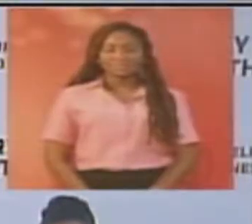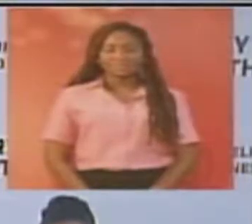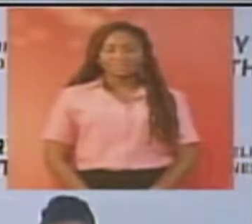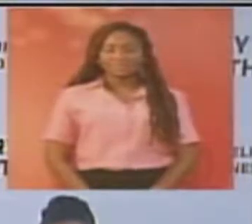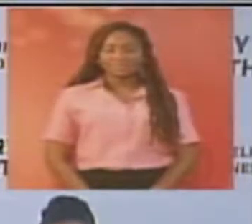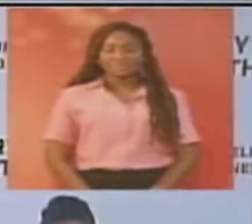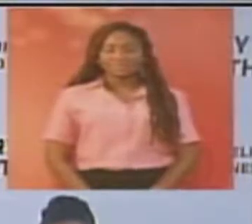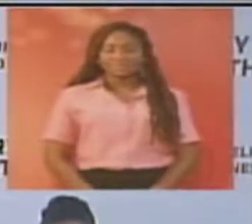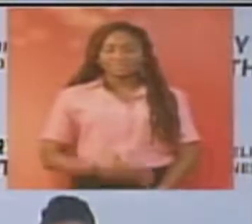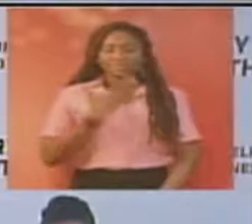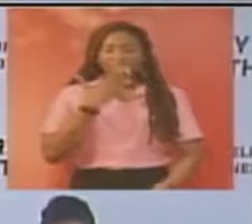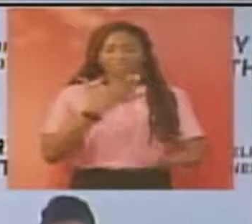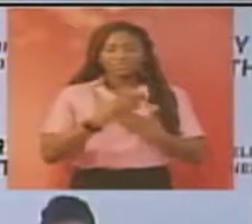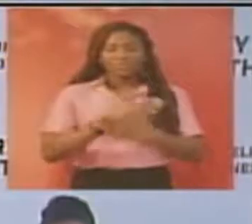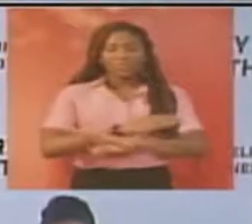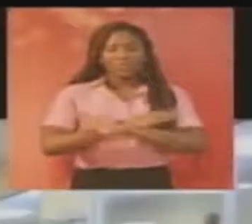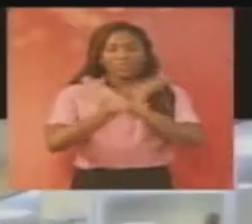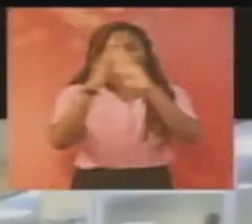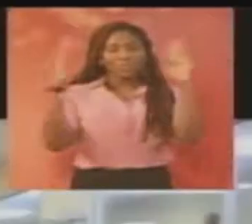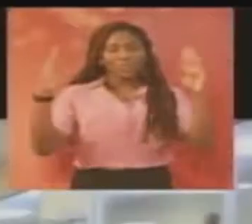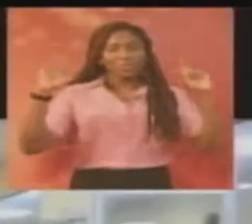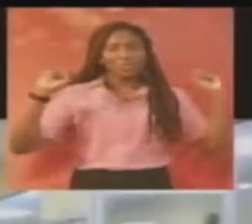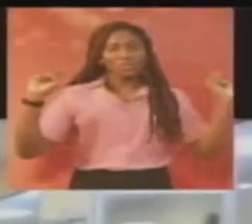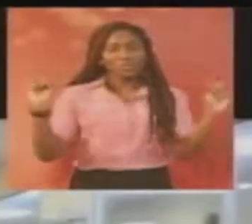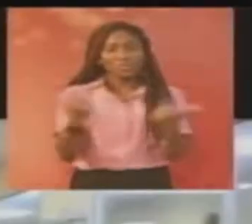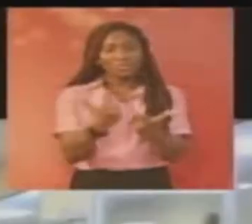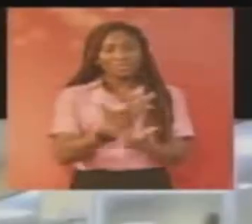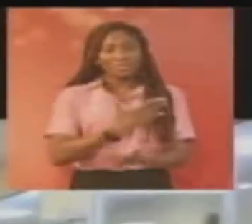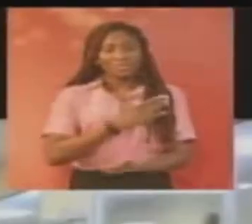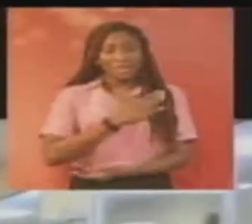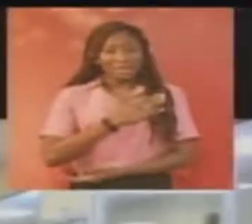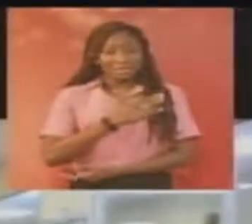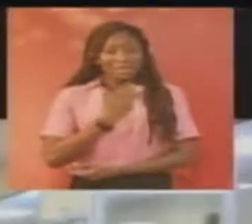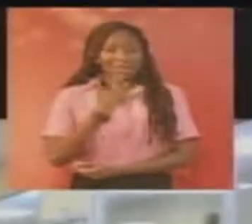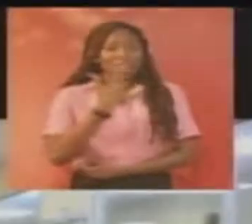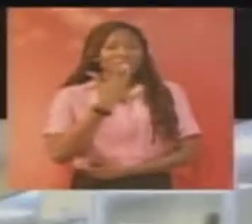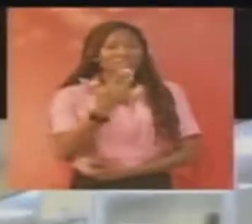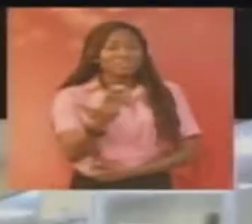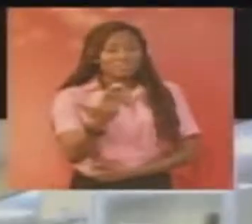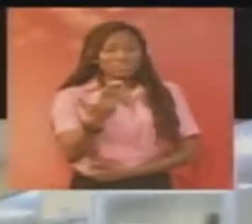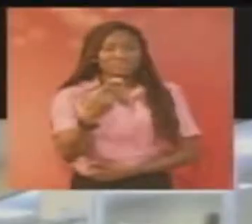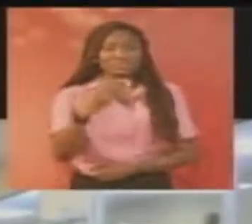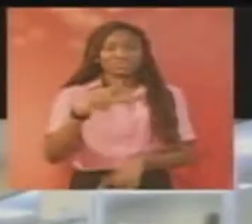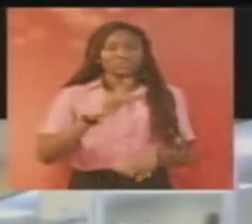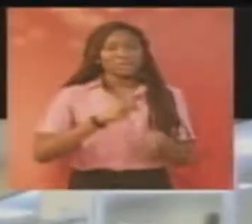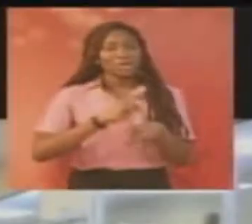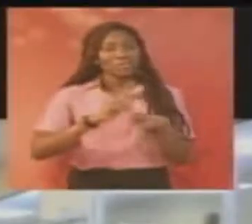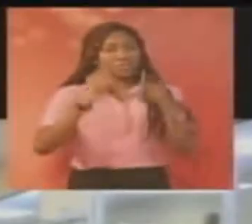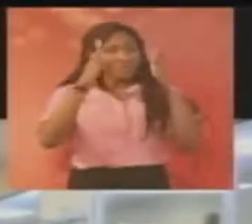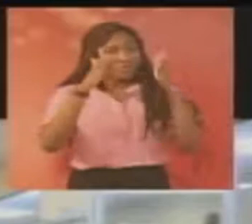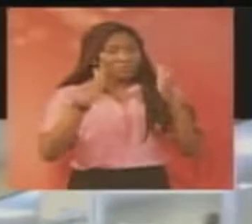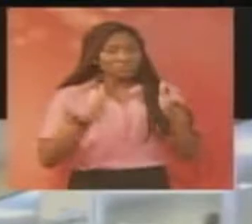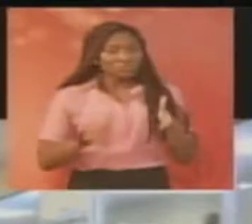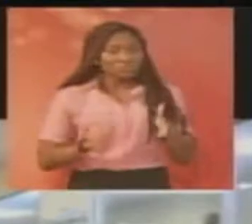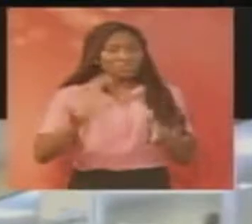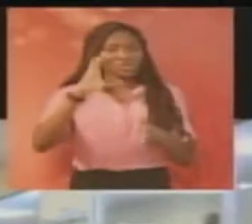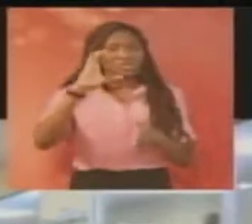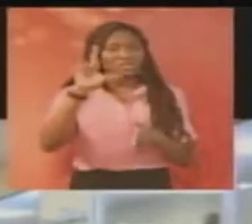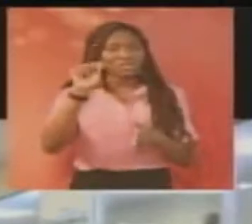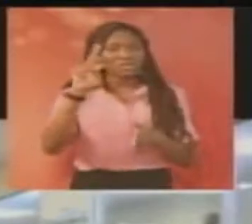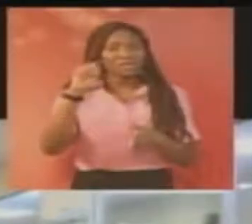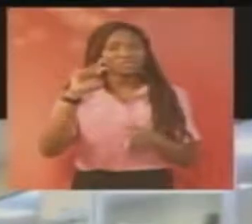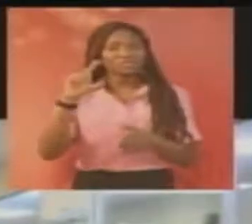TV6. Hi, good morning, everyone. My question goes to Professor Carrington. Have we been testing